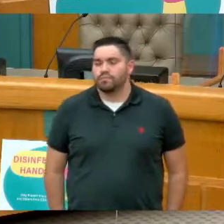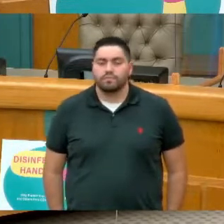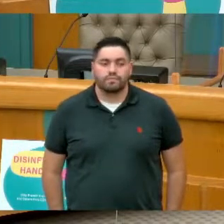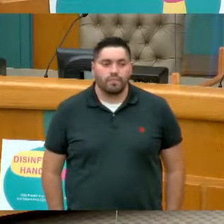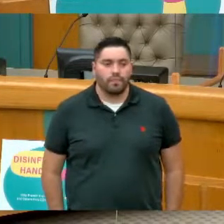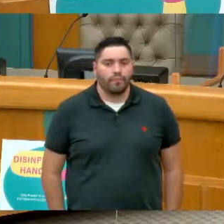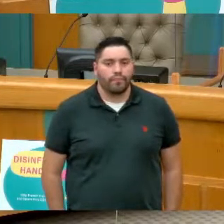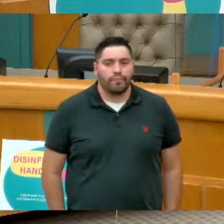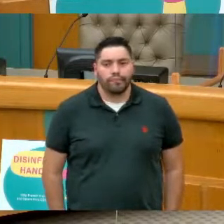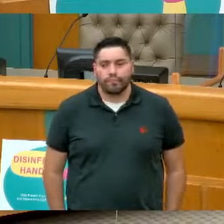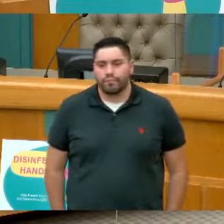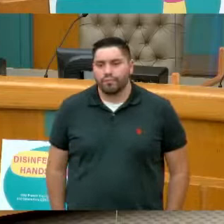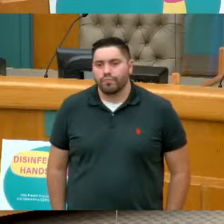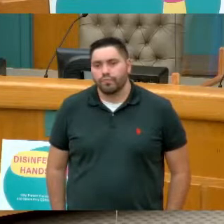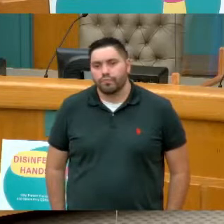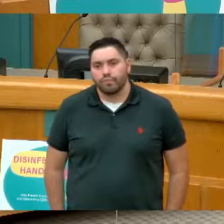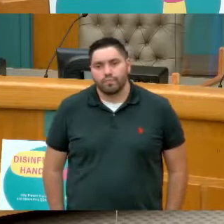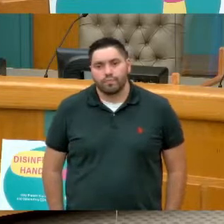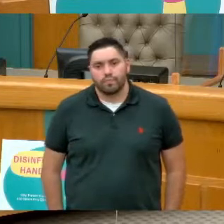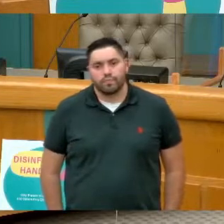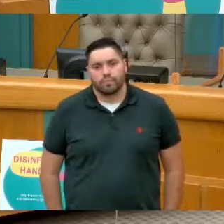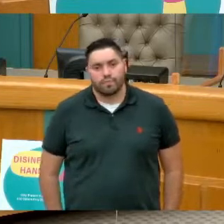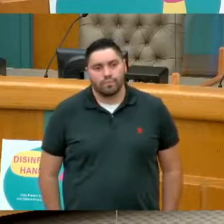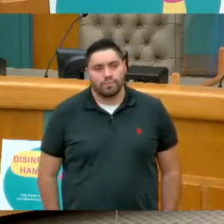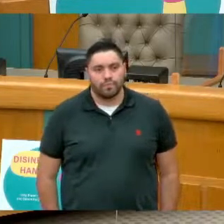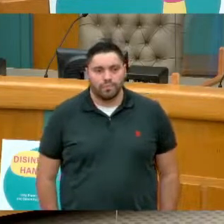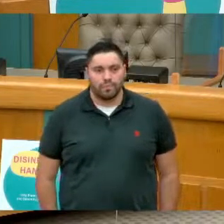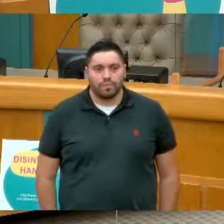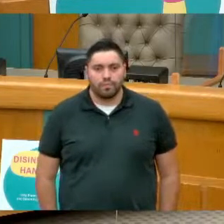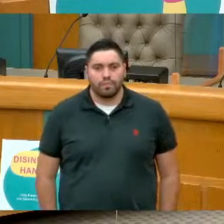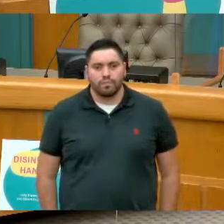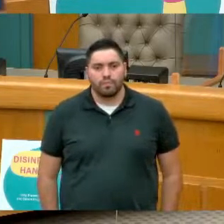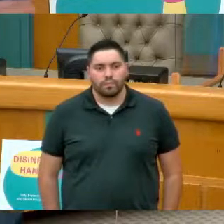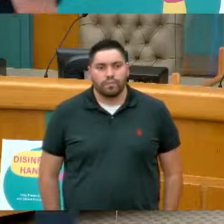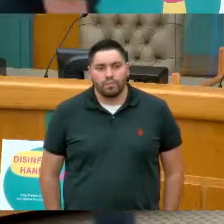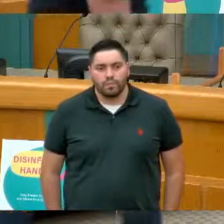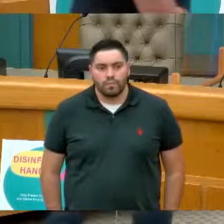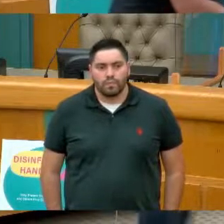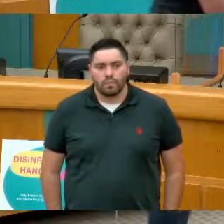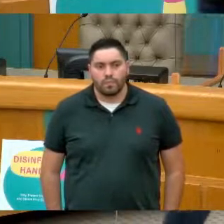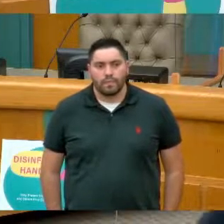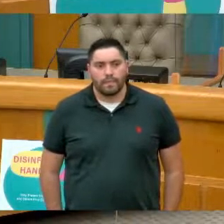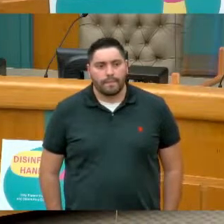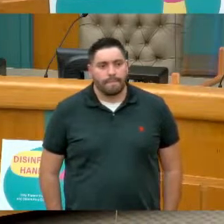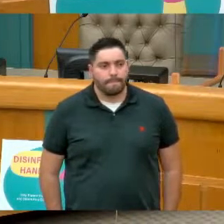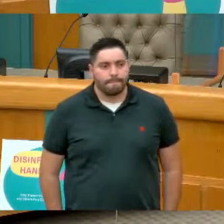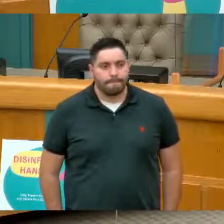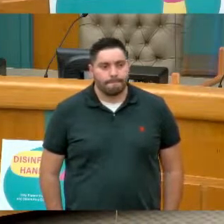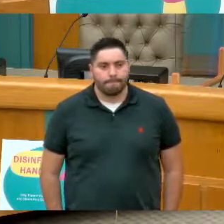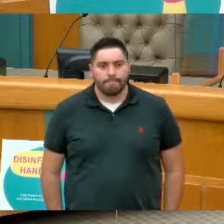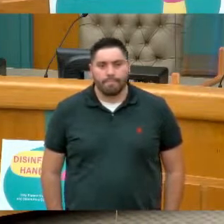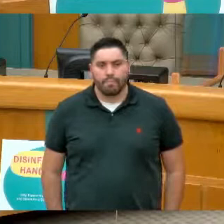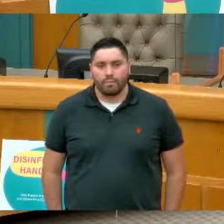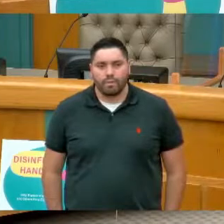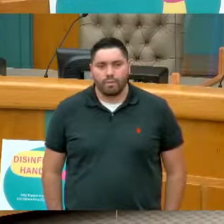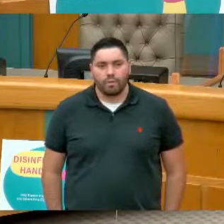are protecting you. I assure you, we are doing everything we can to protect you. Thank you.